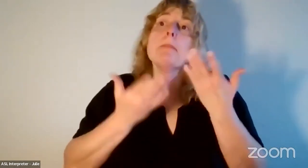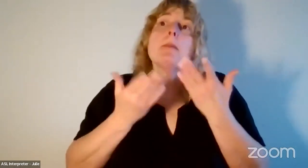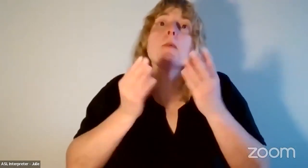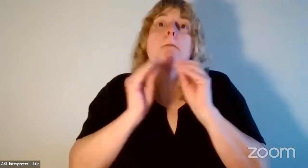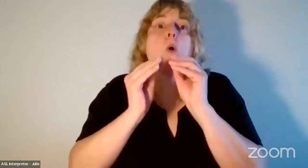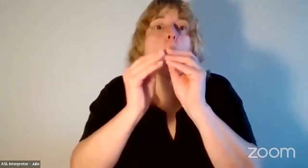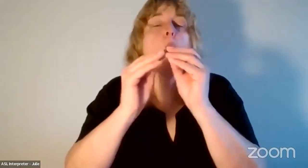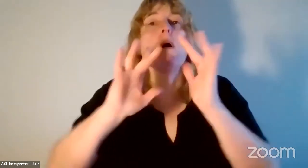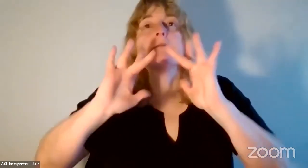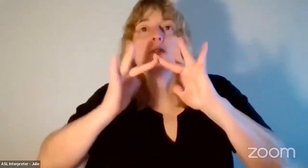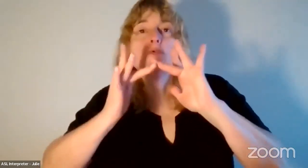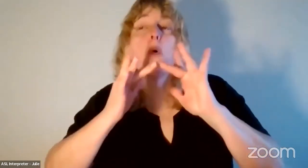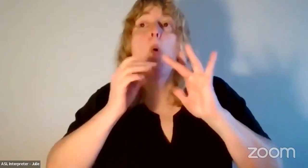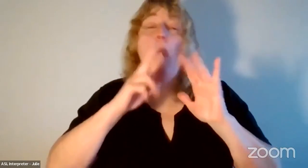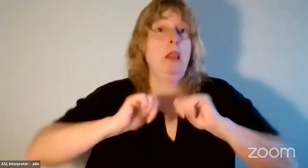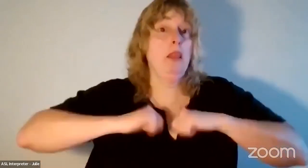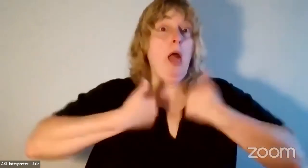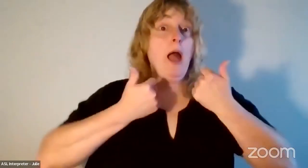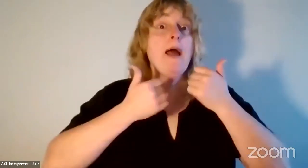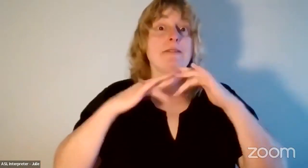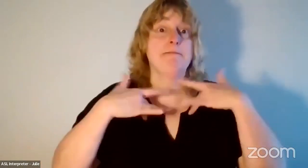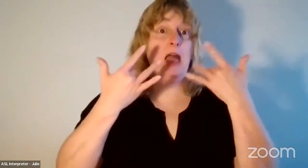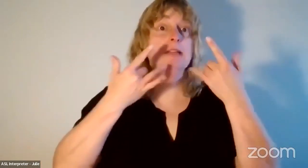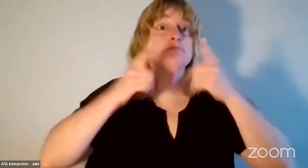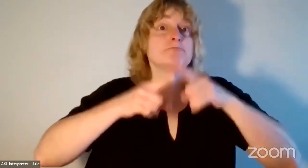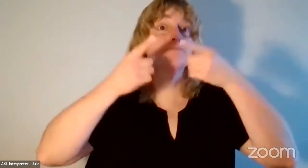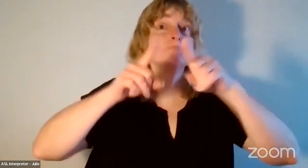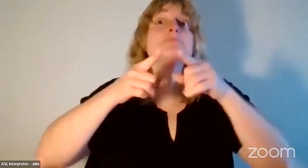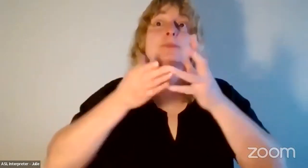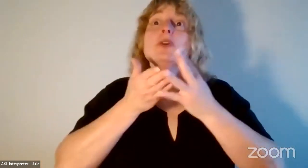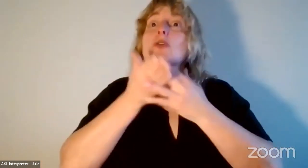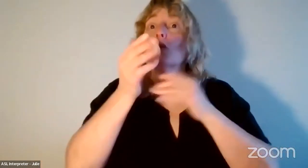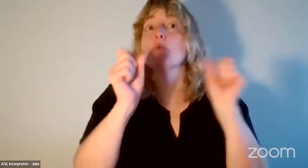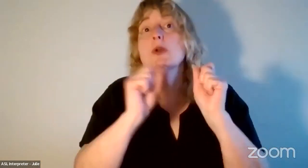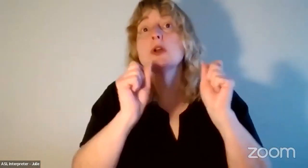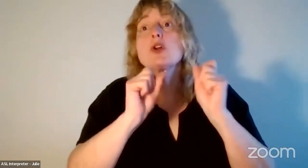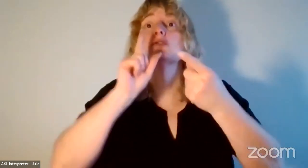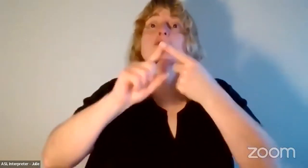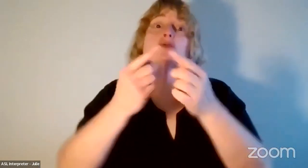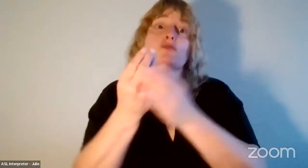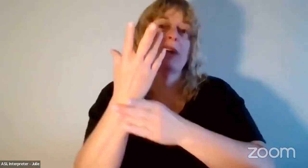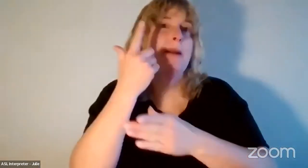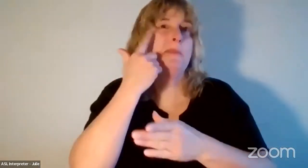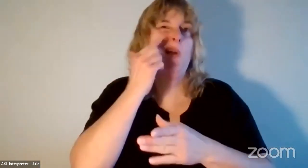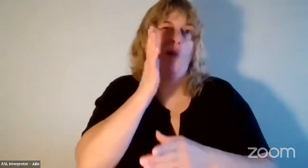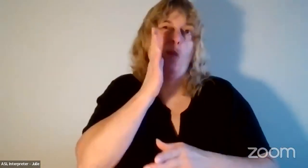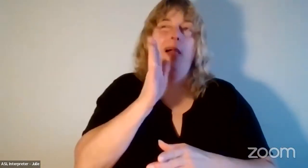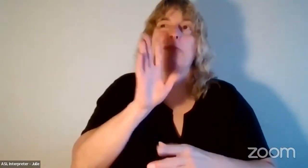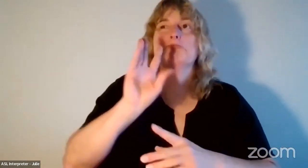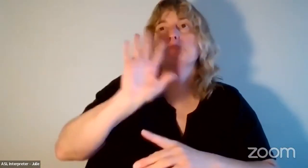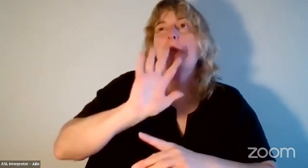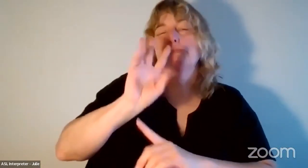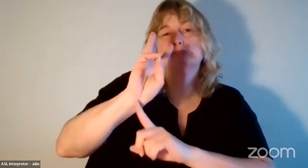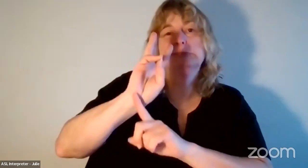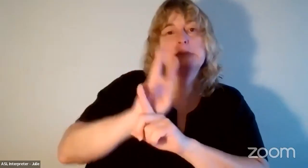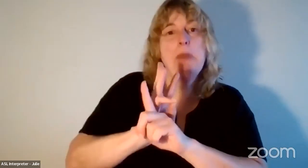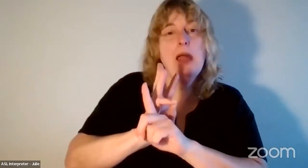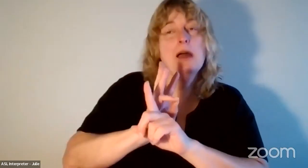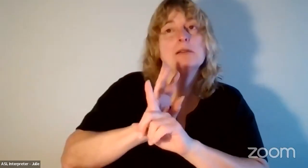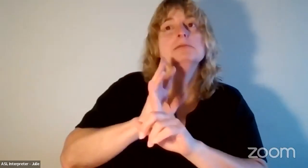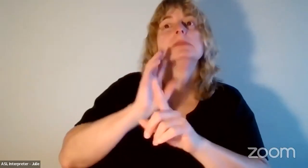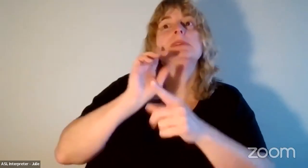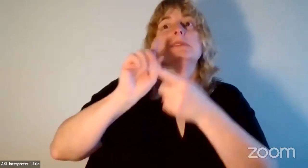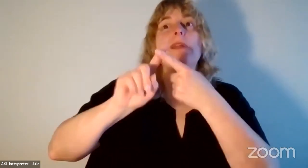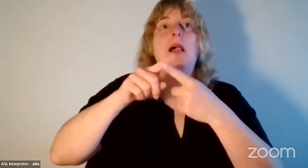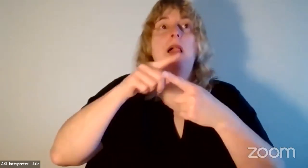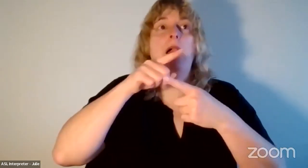the winter and spring, because it is going to be probably a good 6 months or so before all of the instruments have been